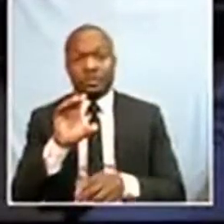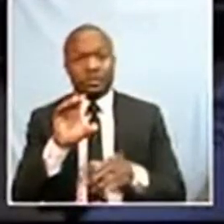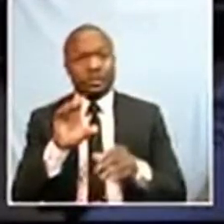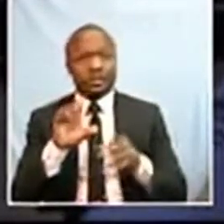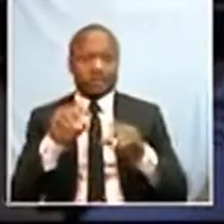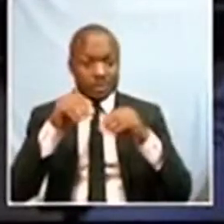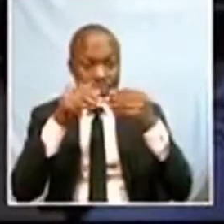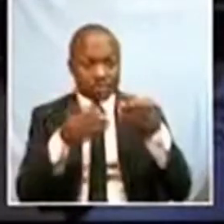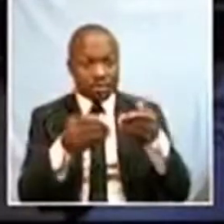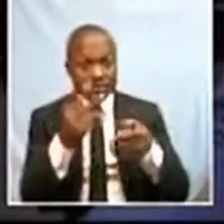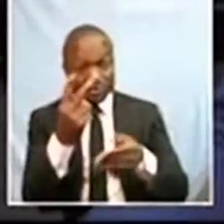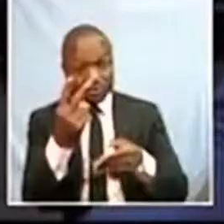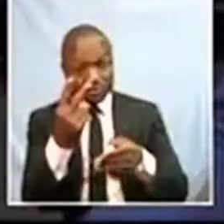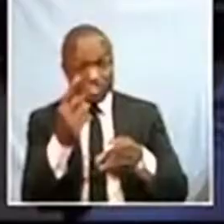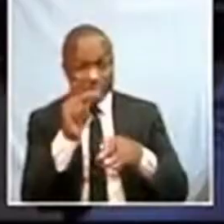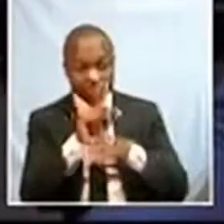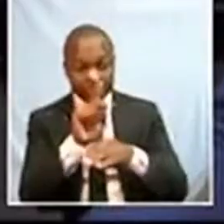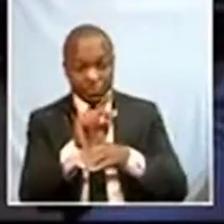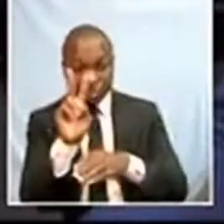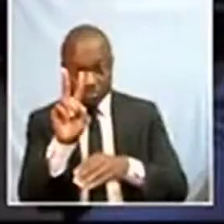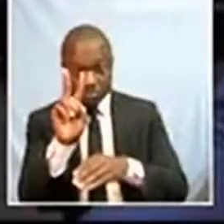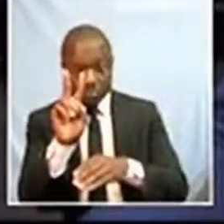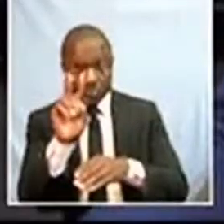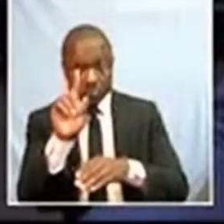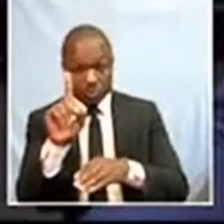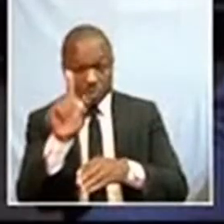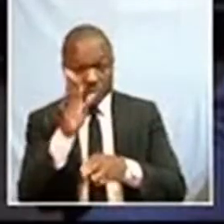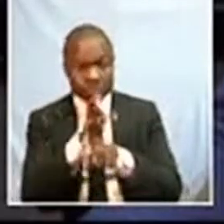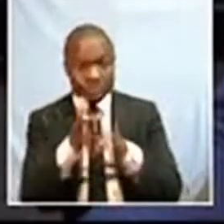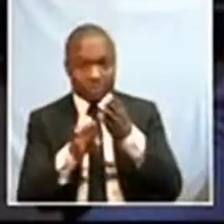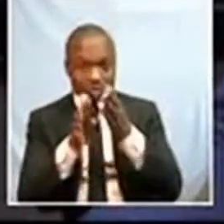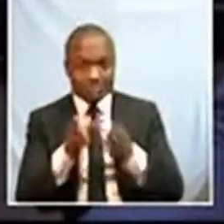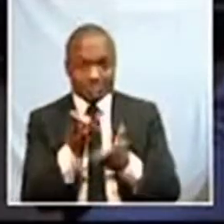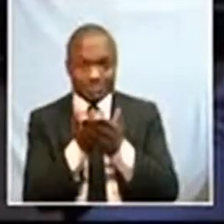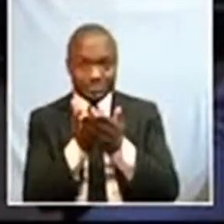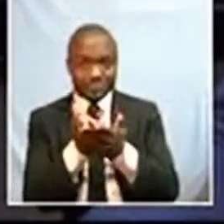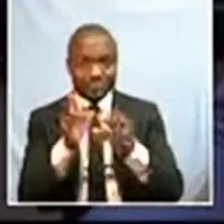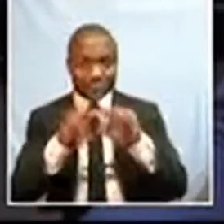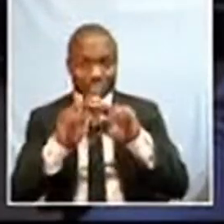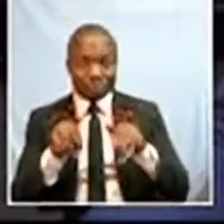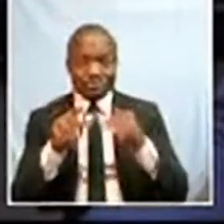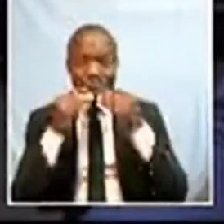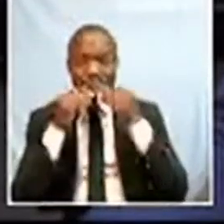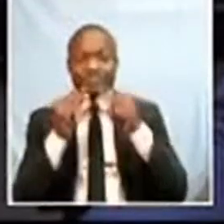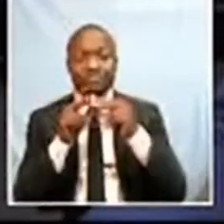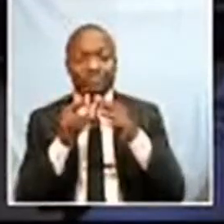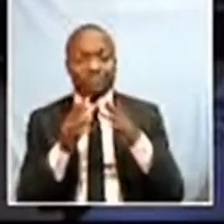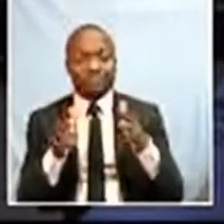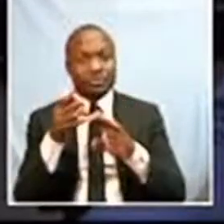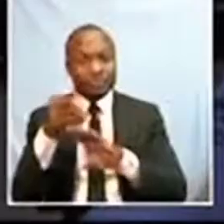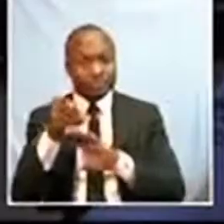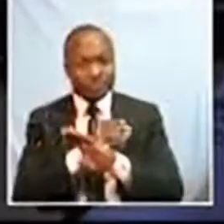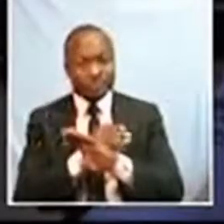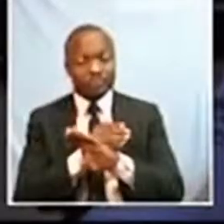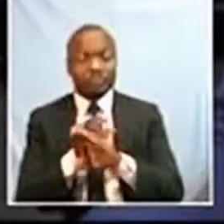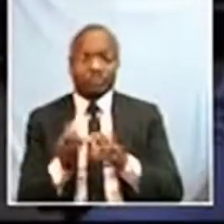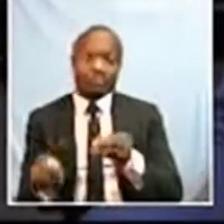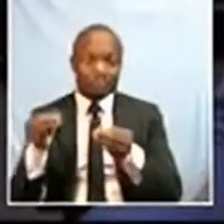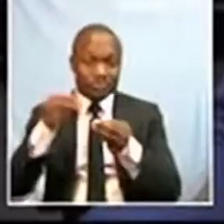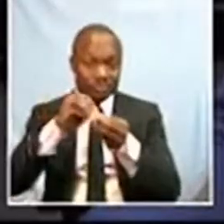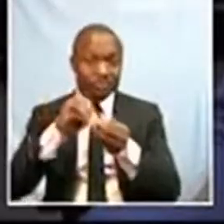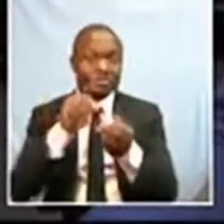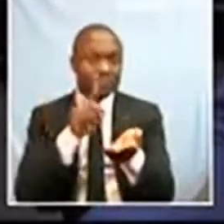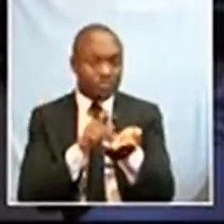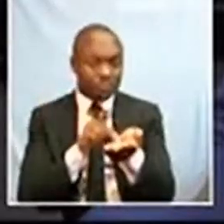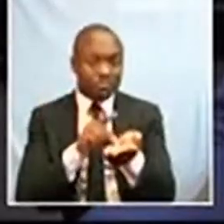these 2 contractors to this recommended contractor for the 2 sites. Chair, submit. Thank you so much. Before you come in, Dr. Mwanza,